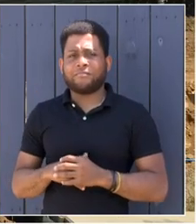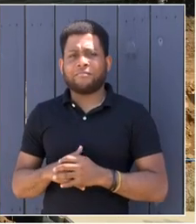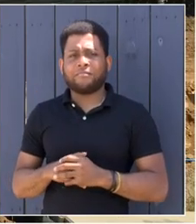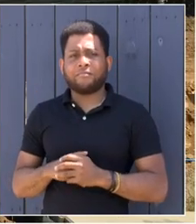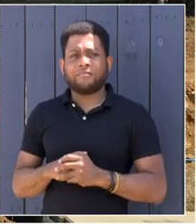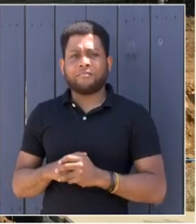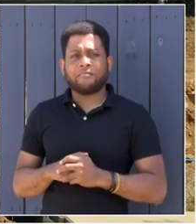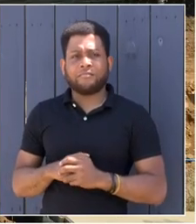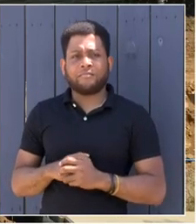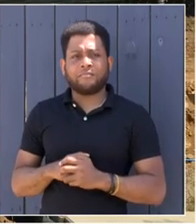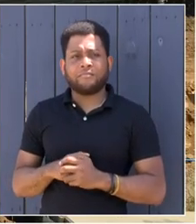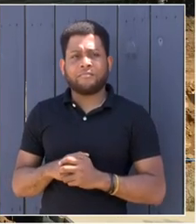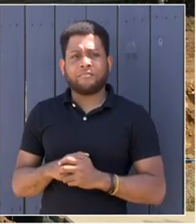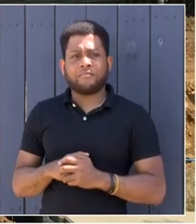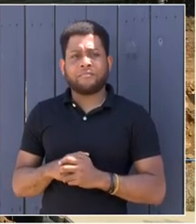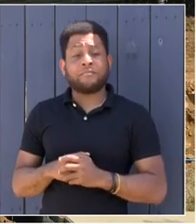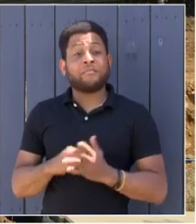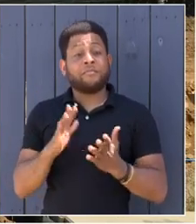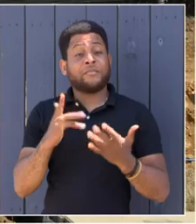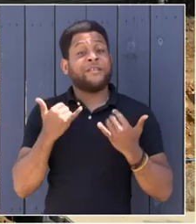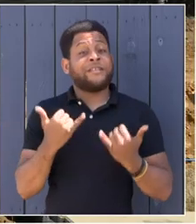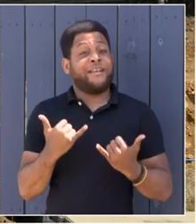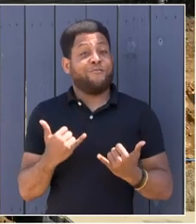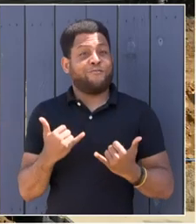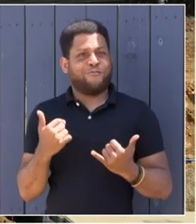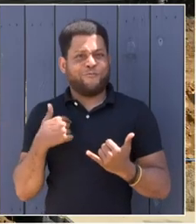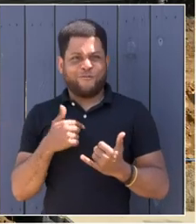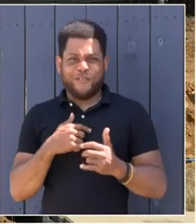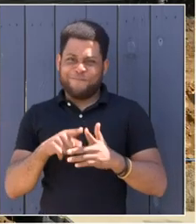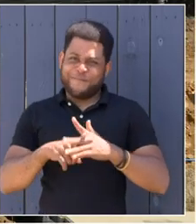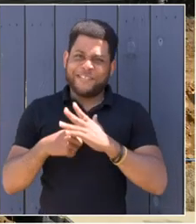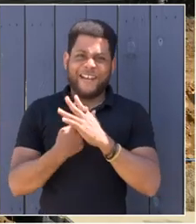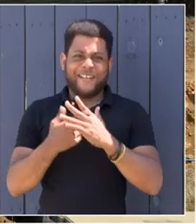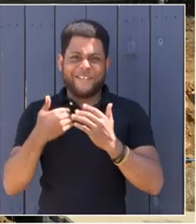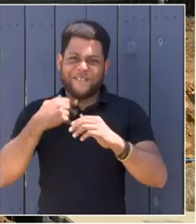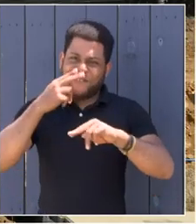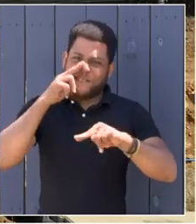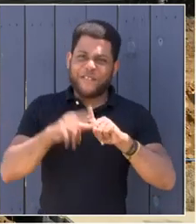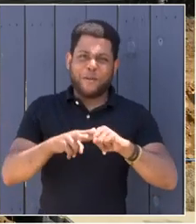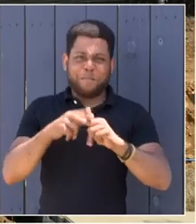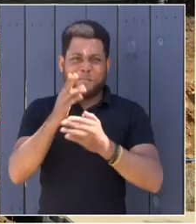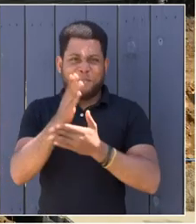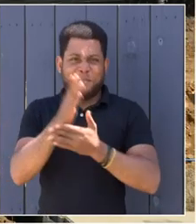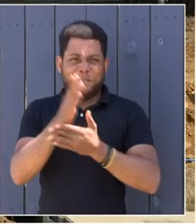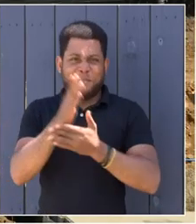Now, on to the fun stuff. Let's get started. Please join me up here for a groundbreaking ceremony. Thank you.